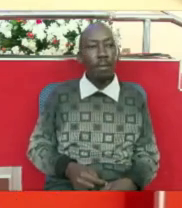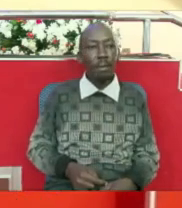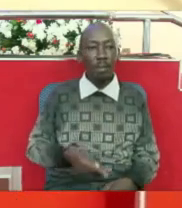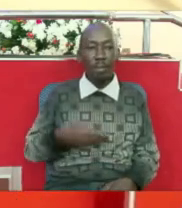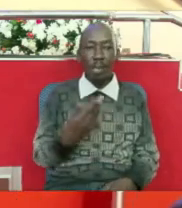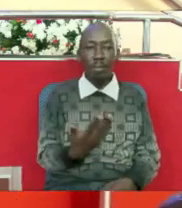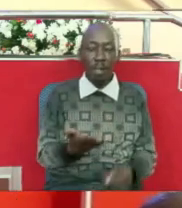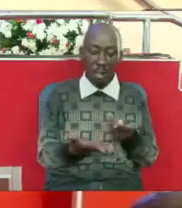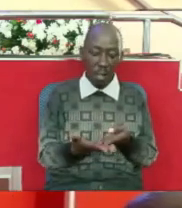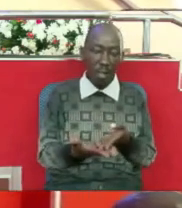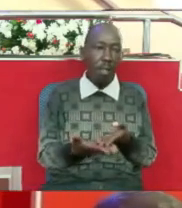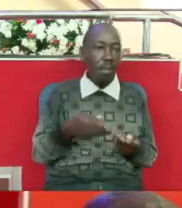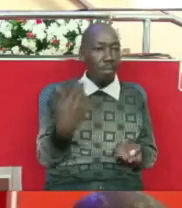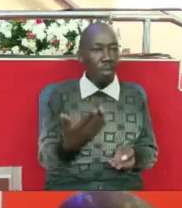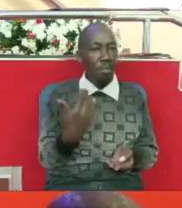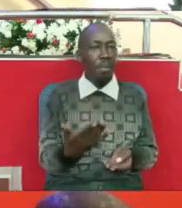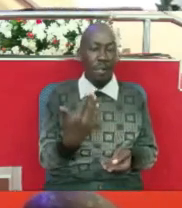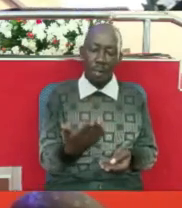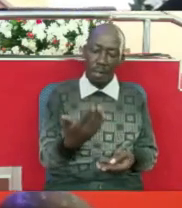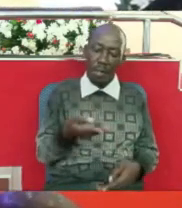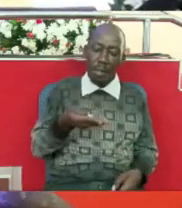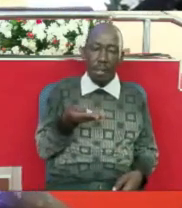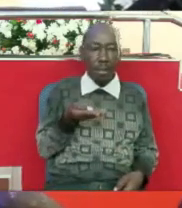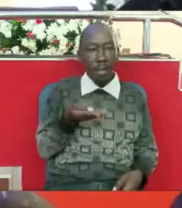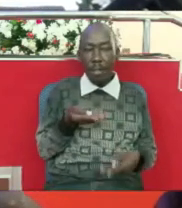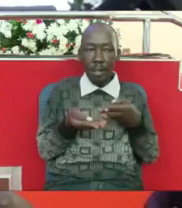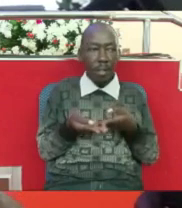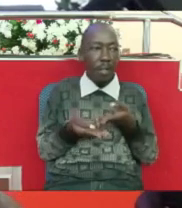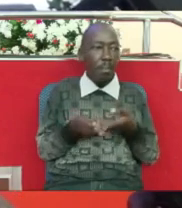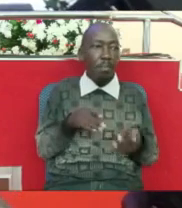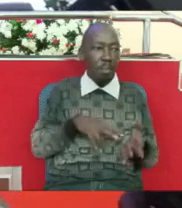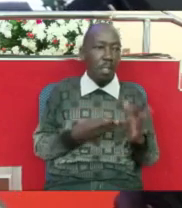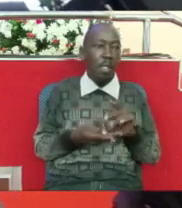You see, the paper or the promise